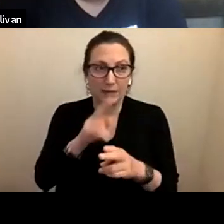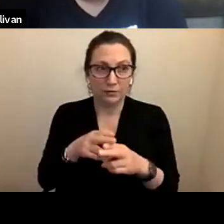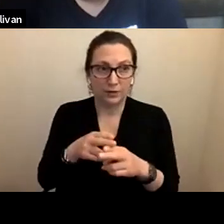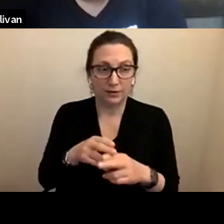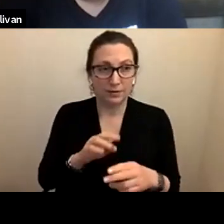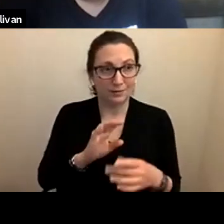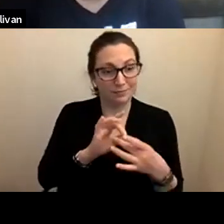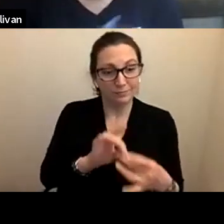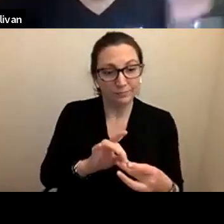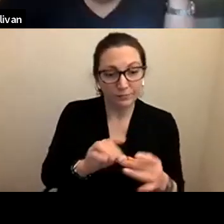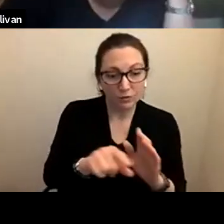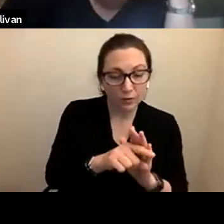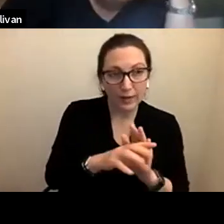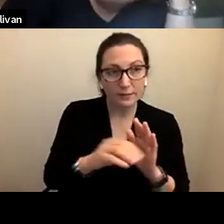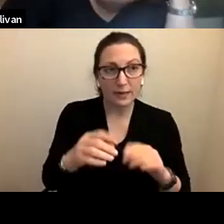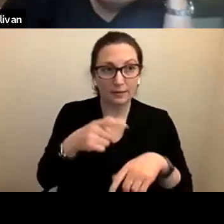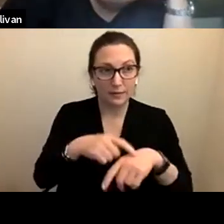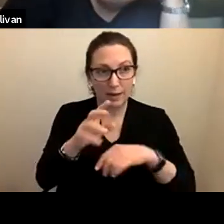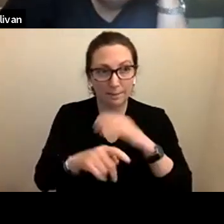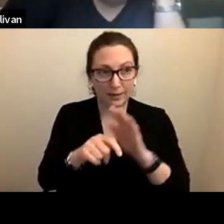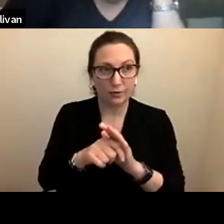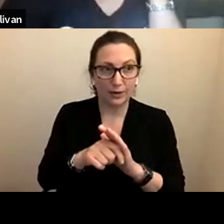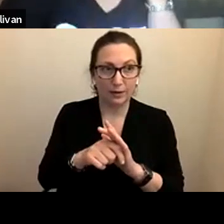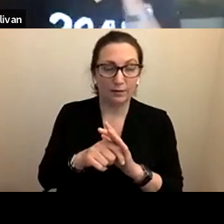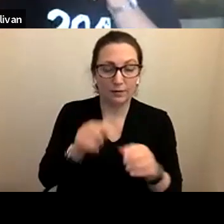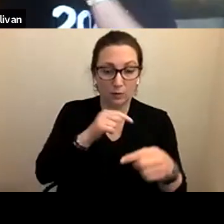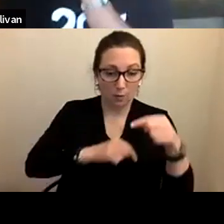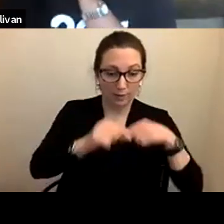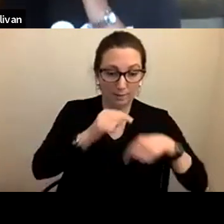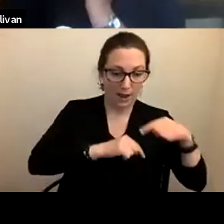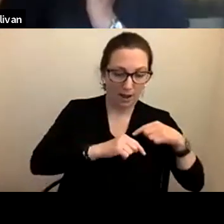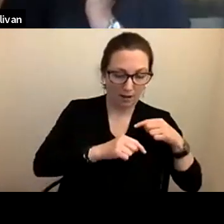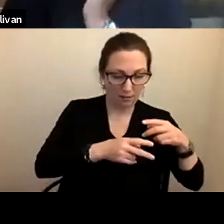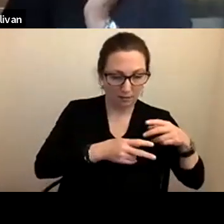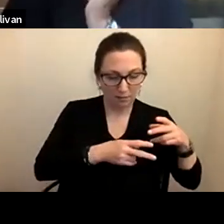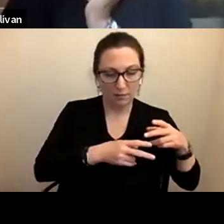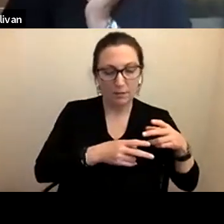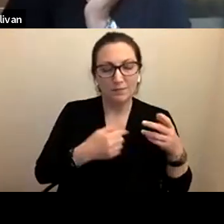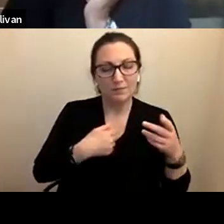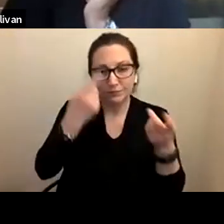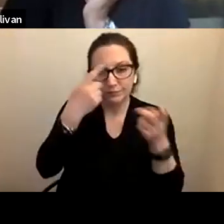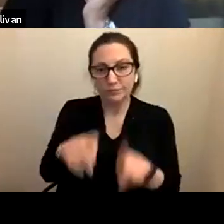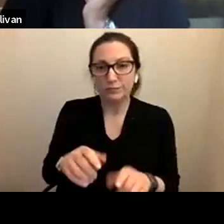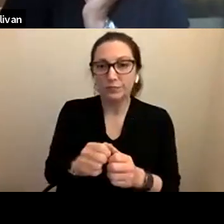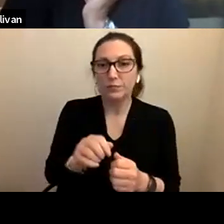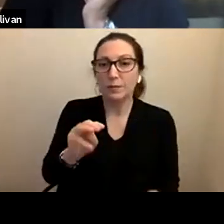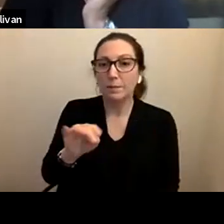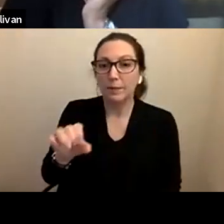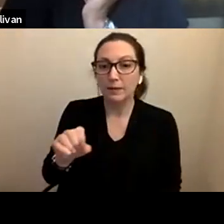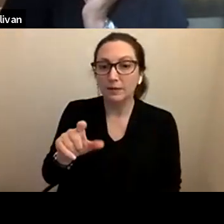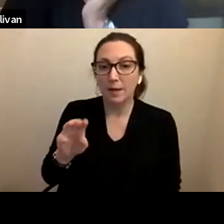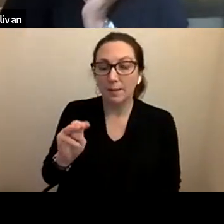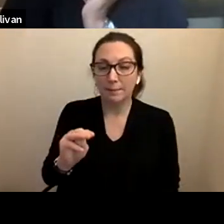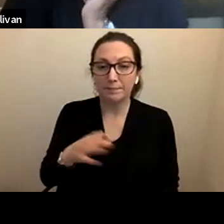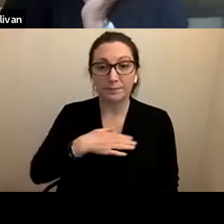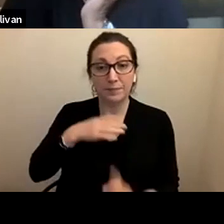the specific time period needing to go back so far. But I do agree with Ms. Lum that the point that I was originally going